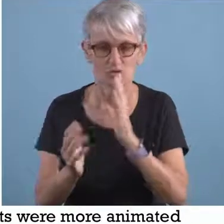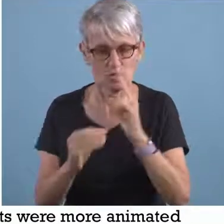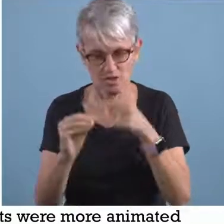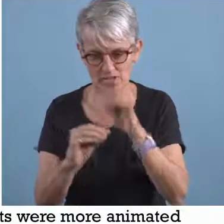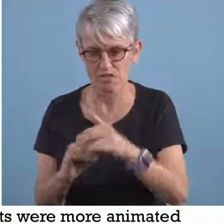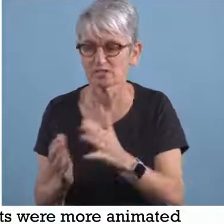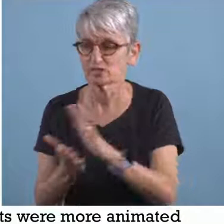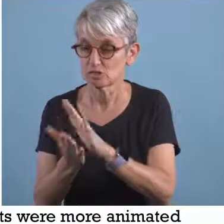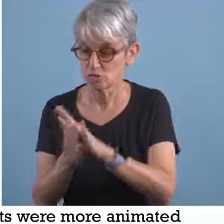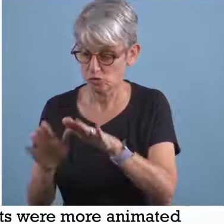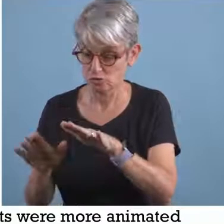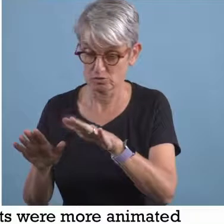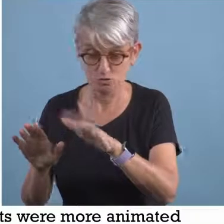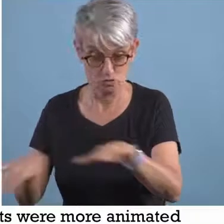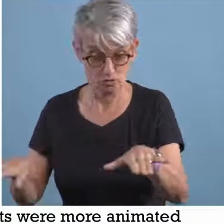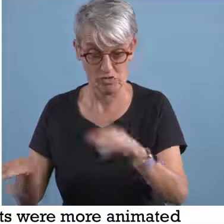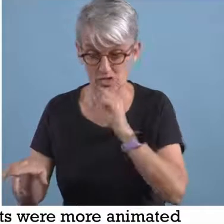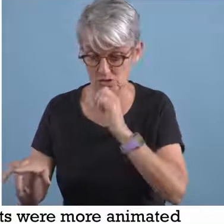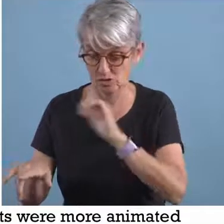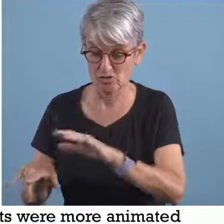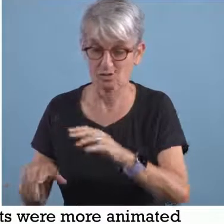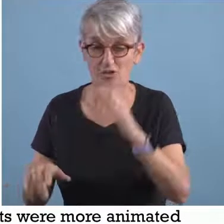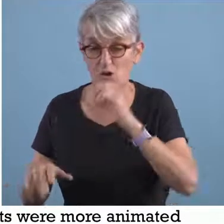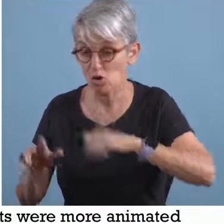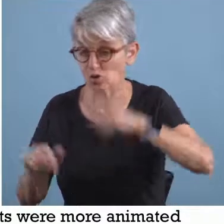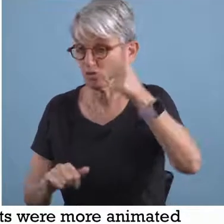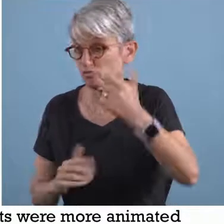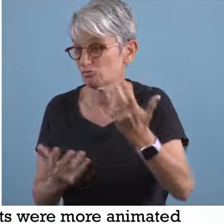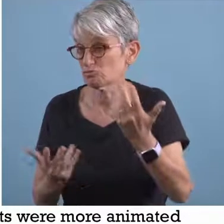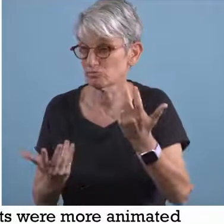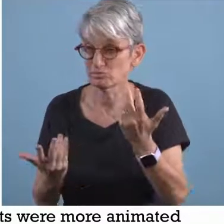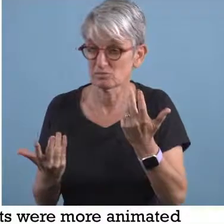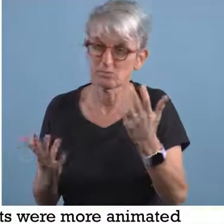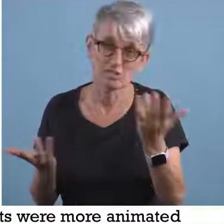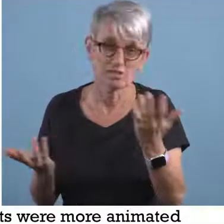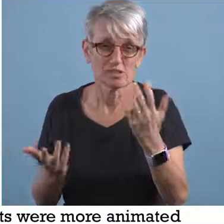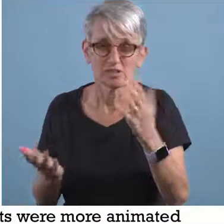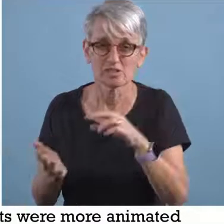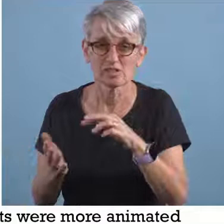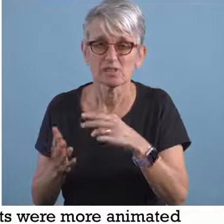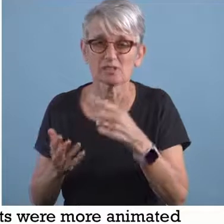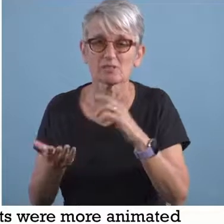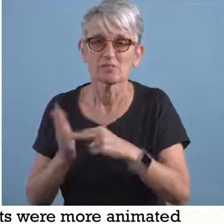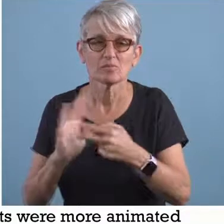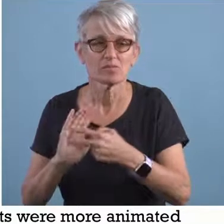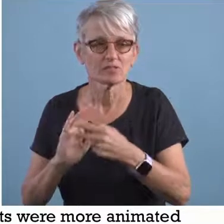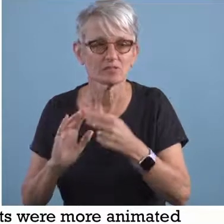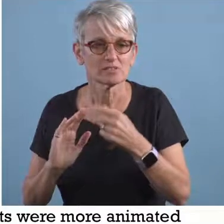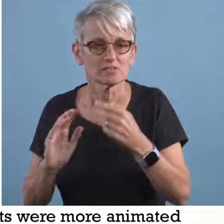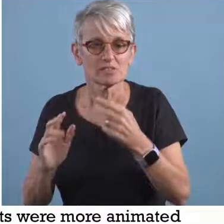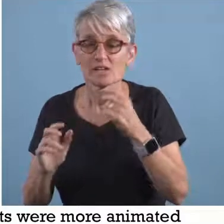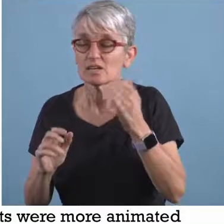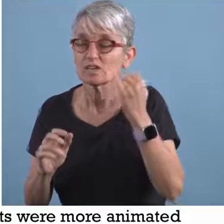school-age kids, especially the older ones, like not being, let me just say, it reduces the stigma of being pulled out for